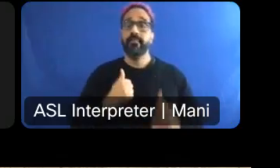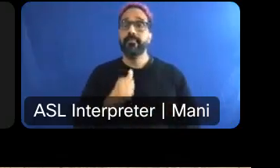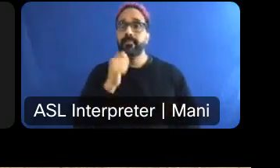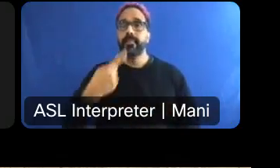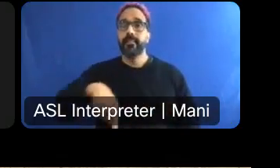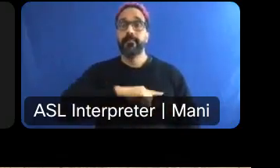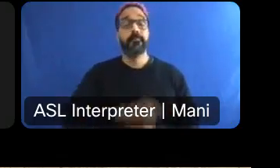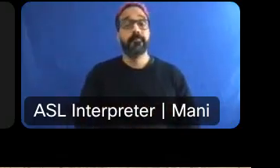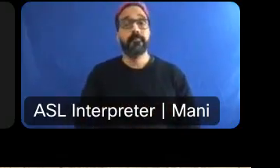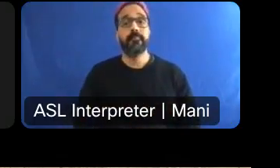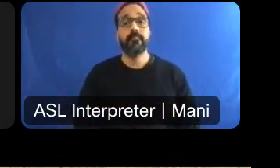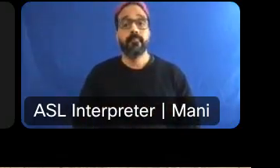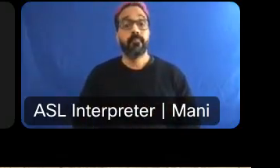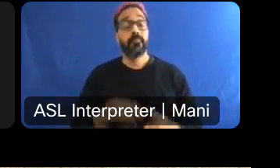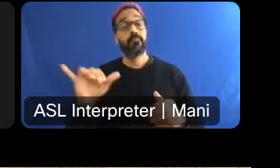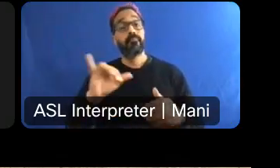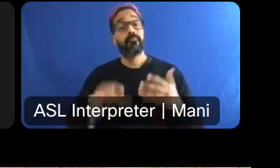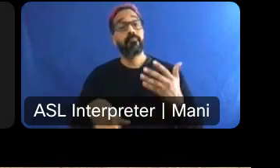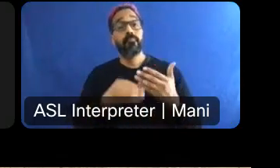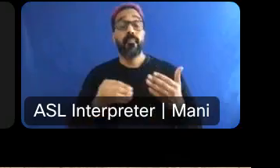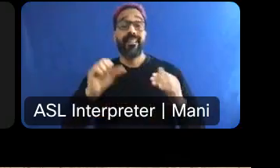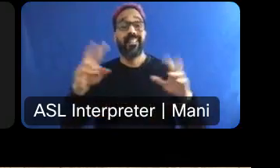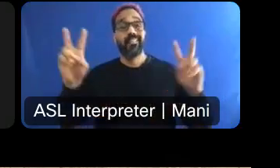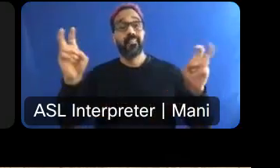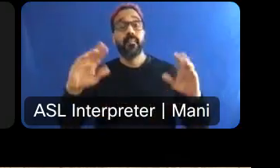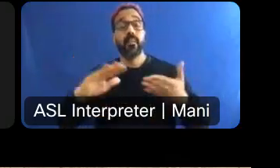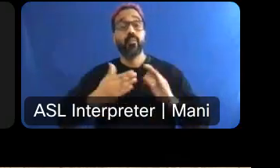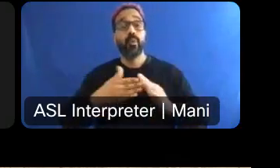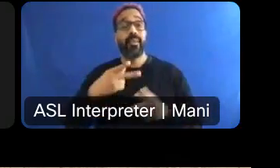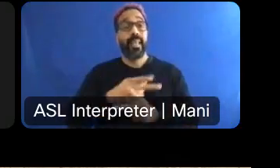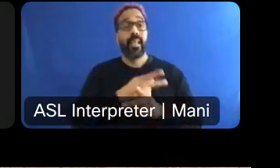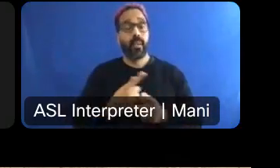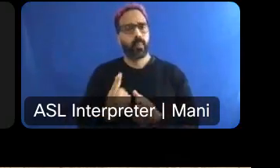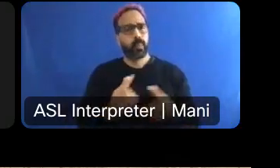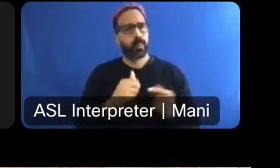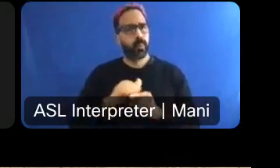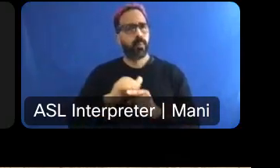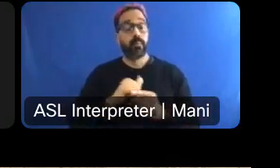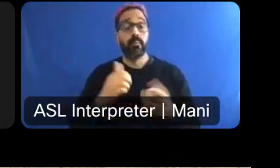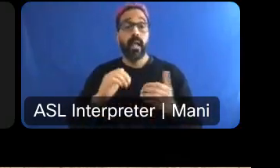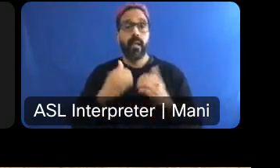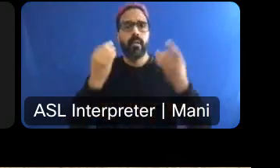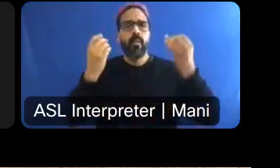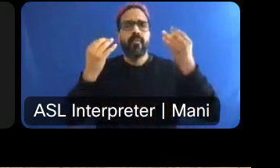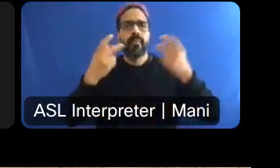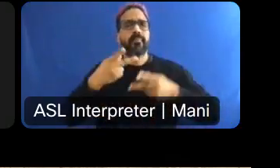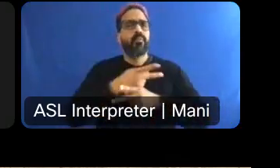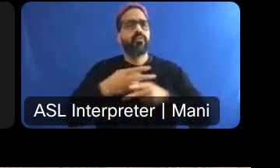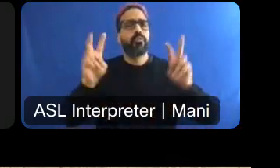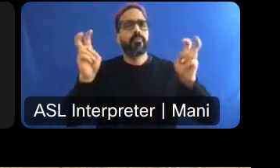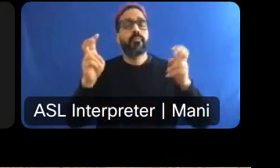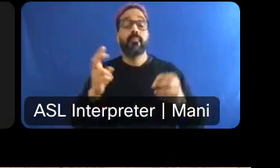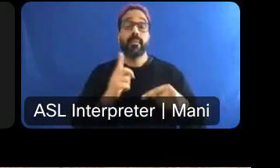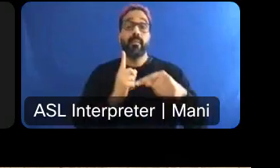Additionally, we can apply community care practices that can be done through reflective supervision and the integration